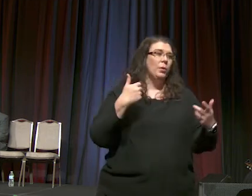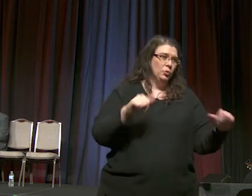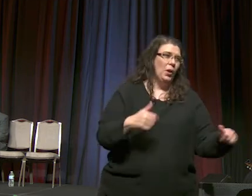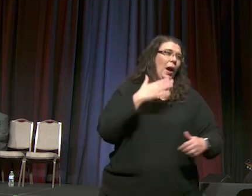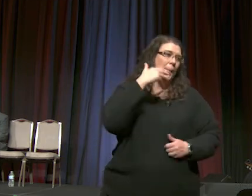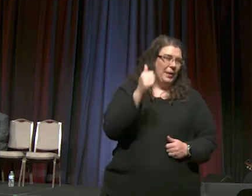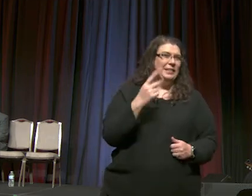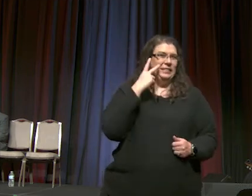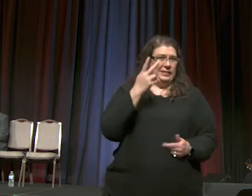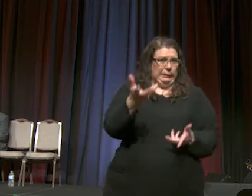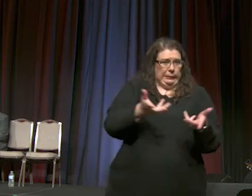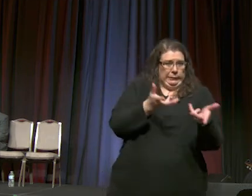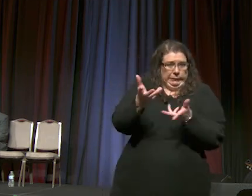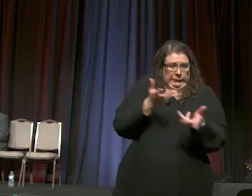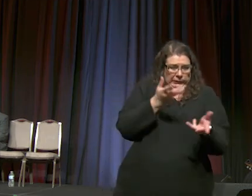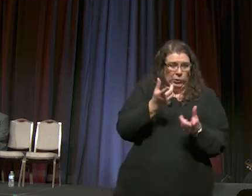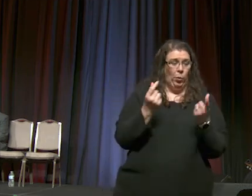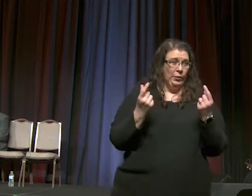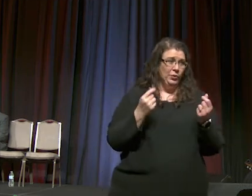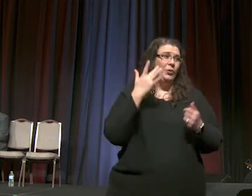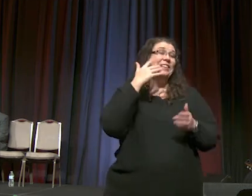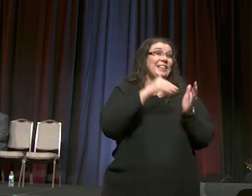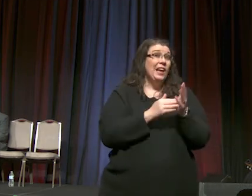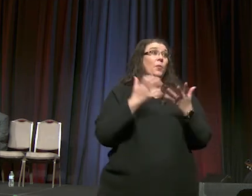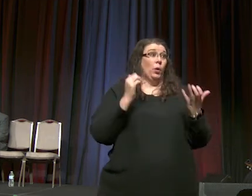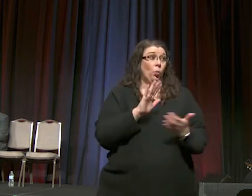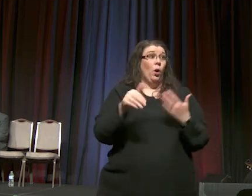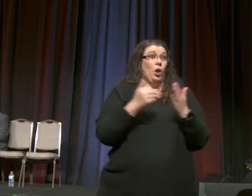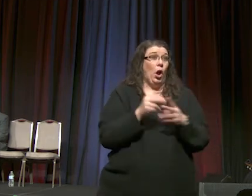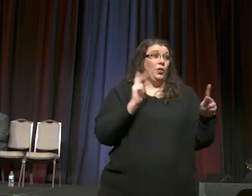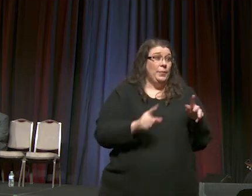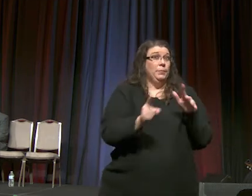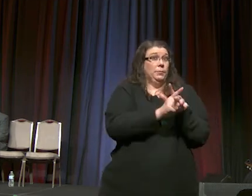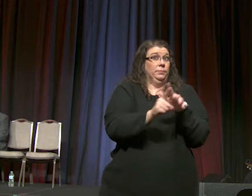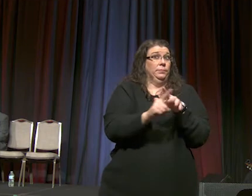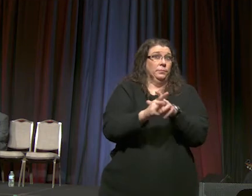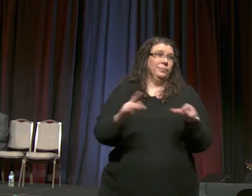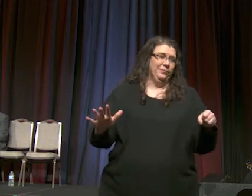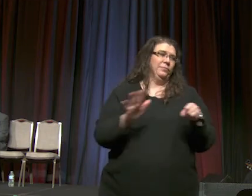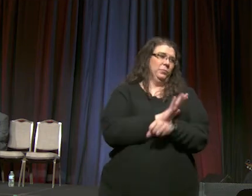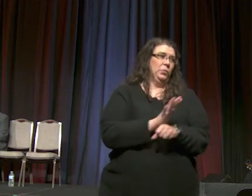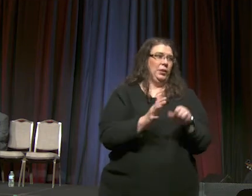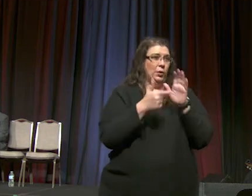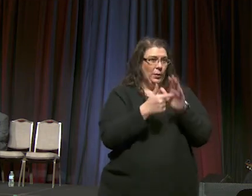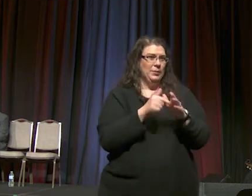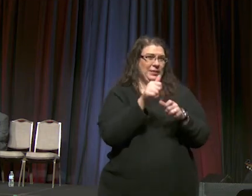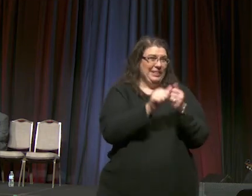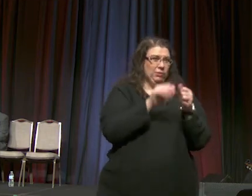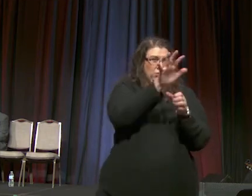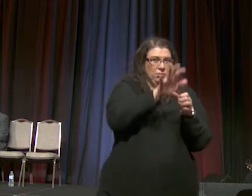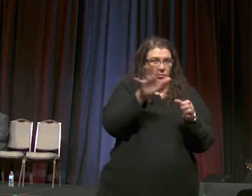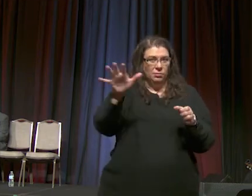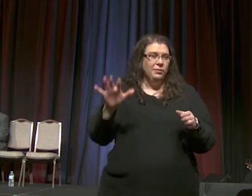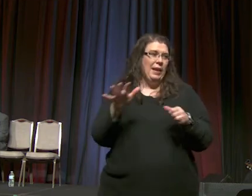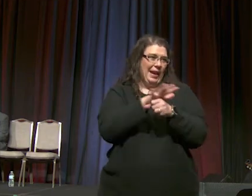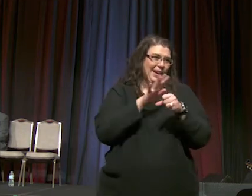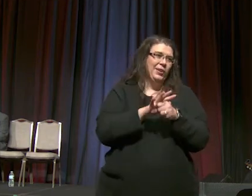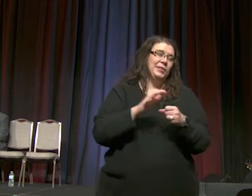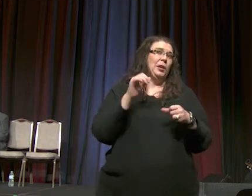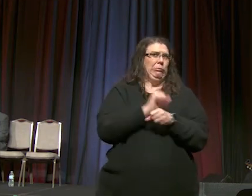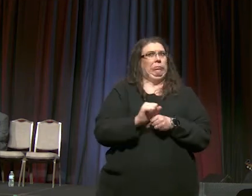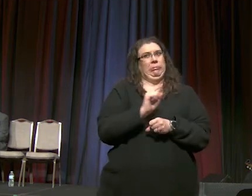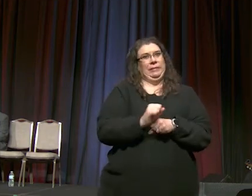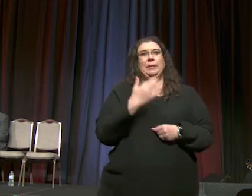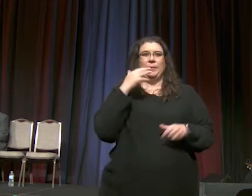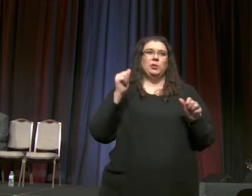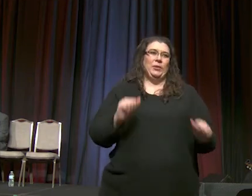see what we can do because, again, we want all our delegations fully represented. But please know we are working on it as best we